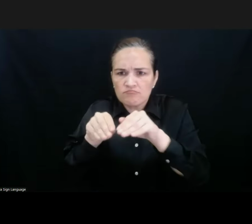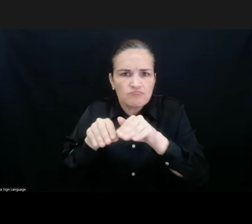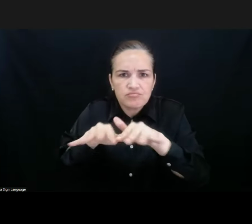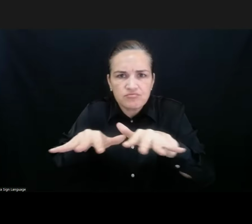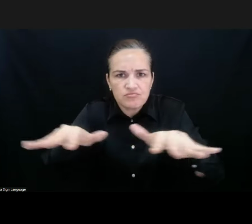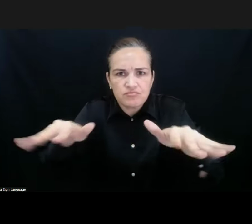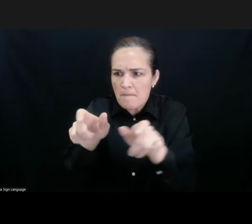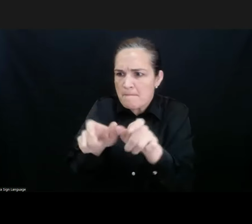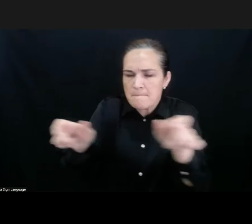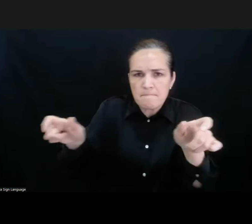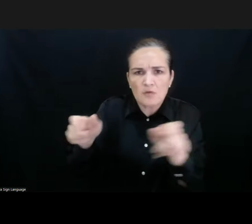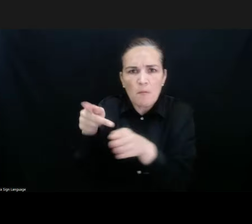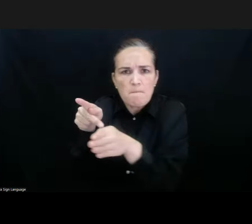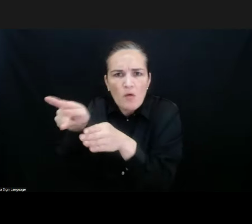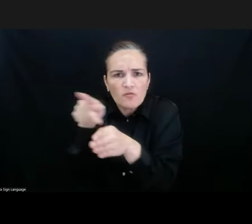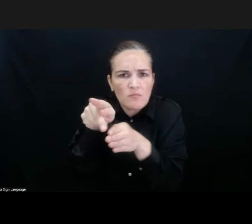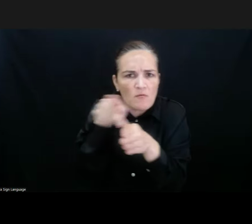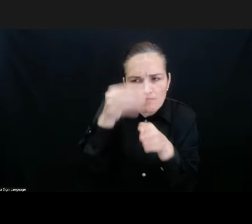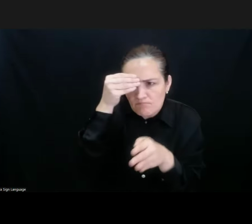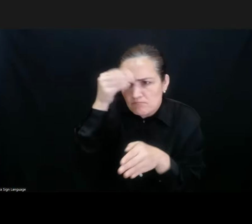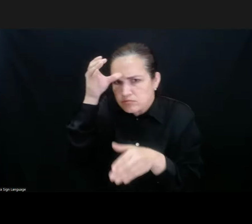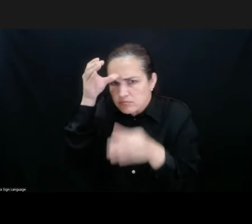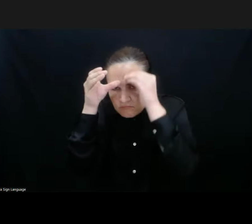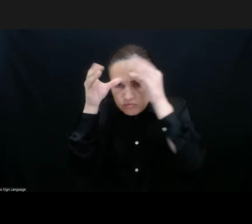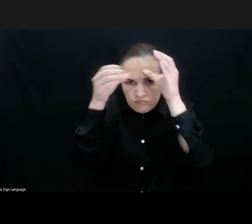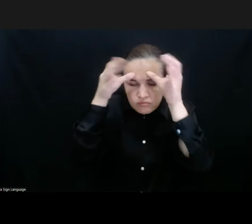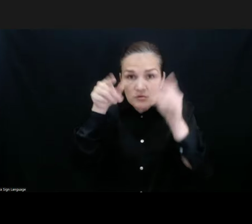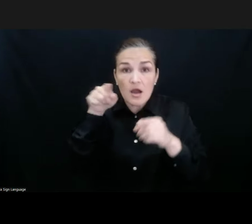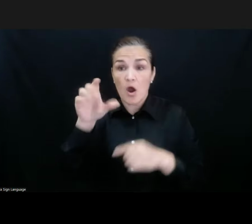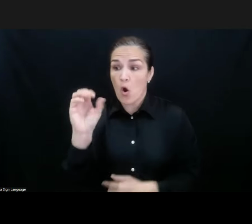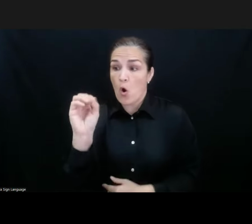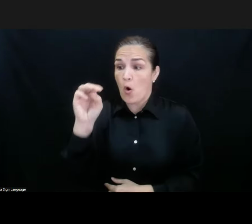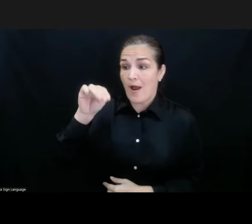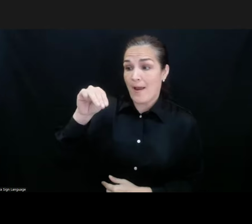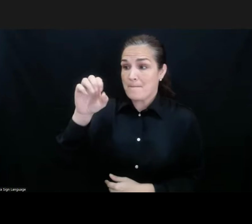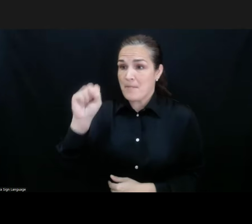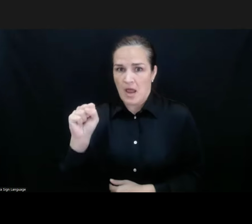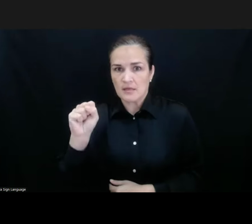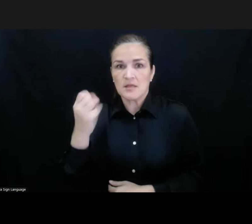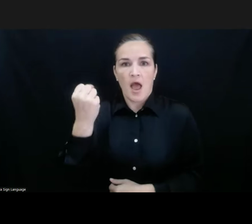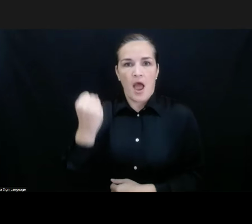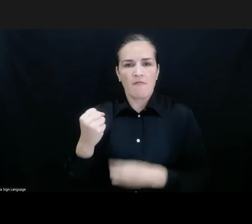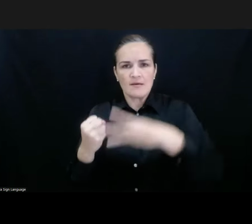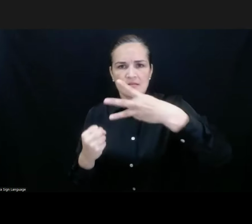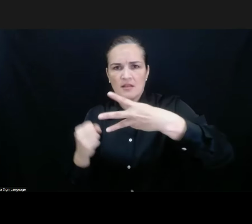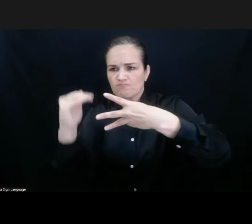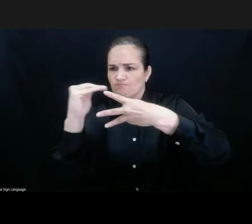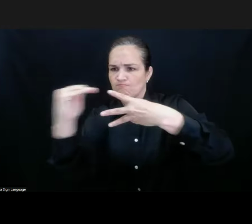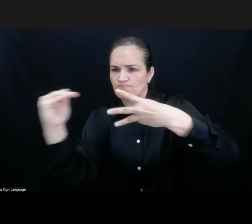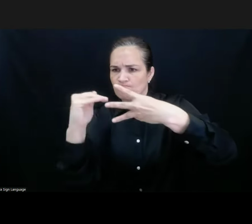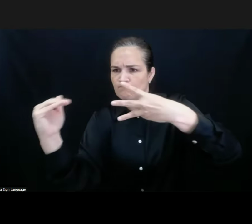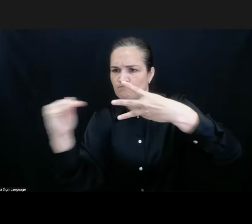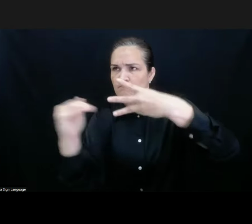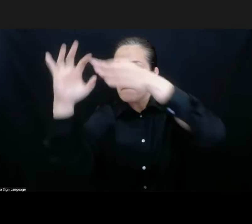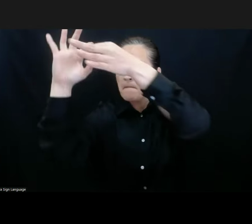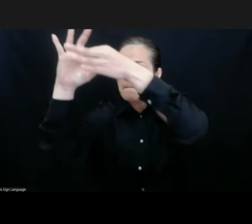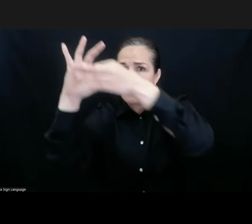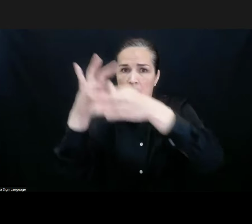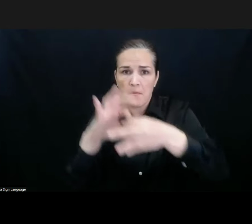WHO, World Health Organization, and working side by side with Ministry of Health, we actually ensured